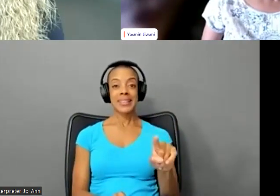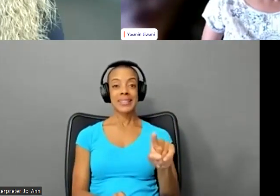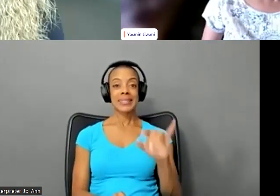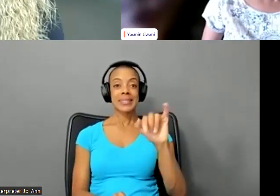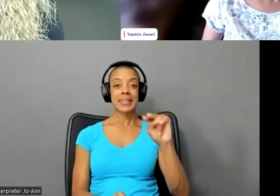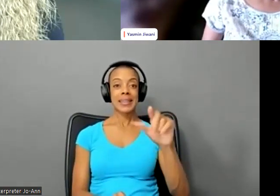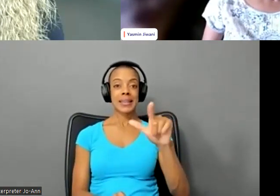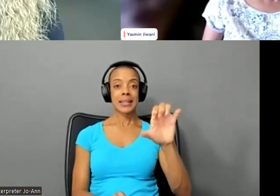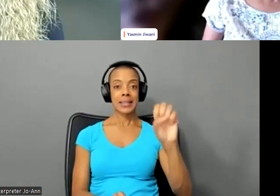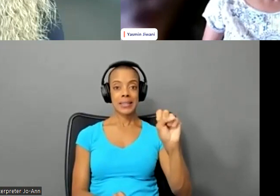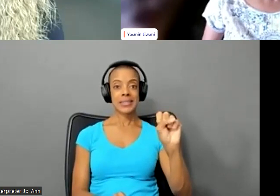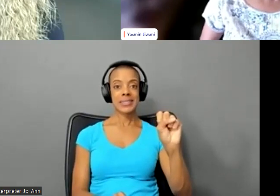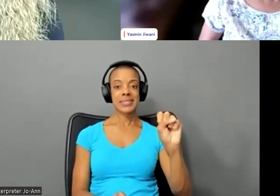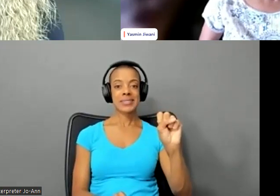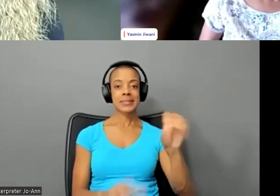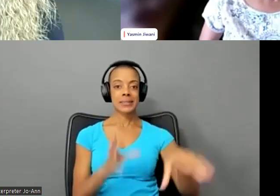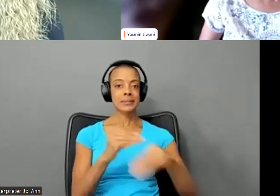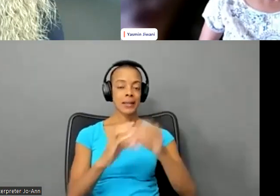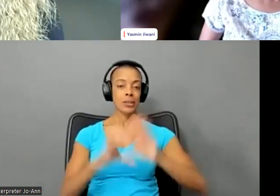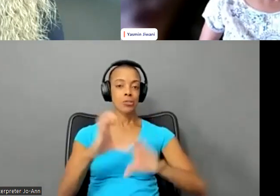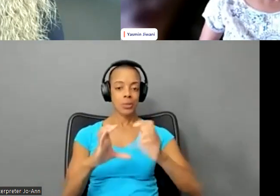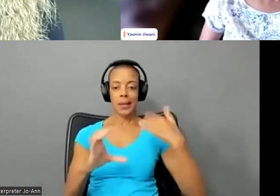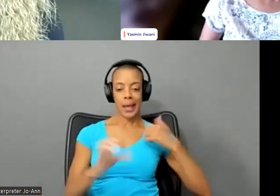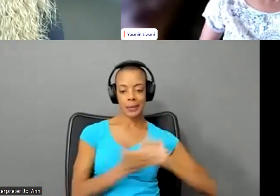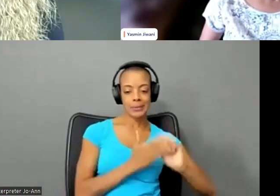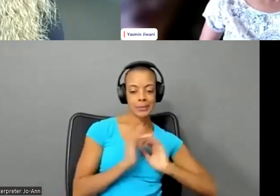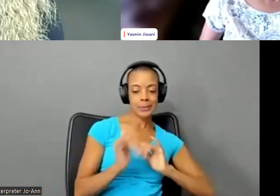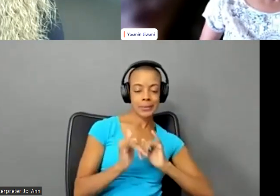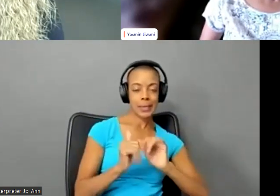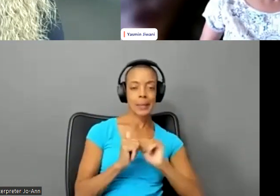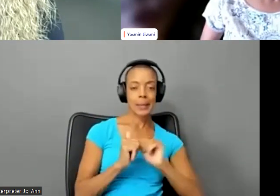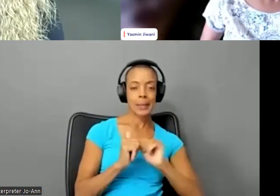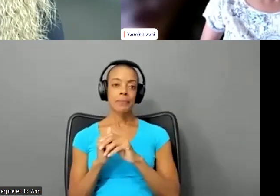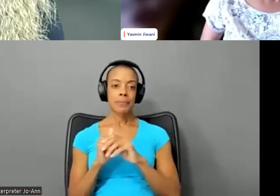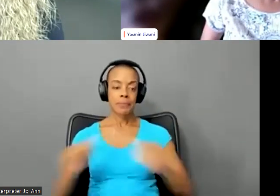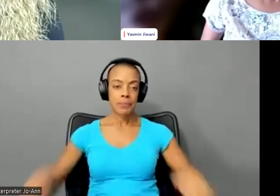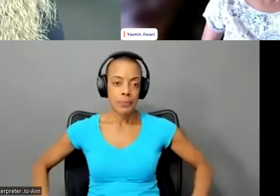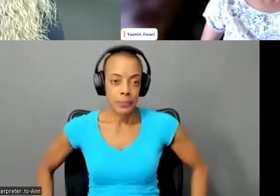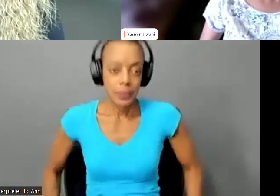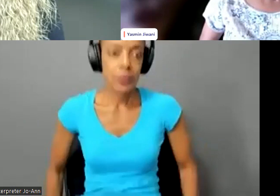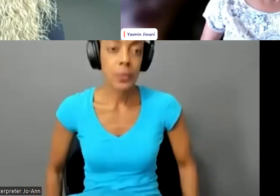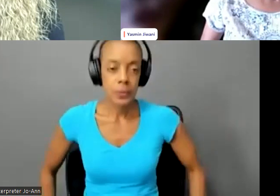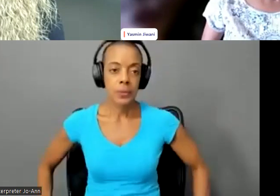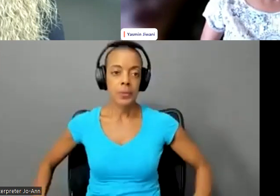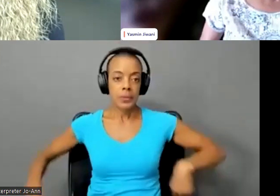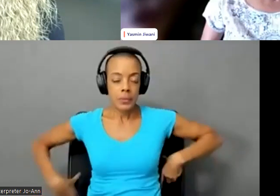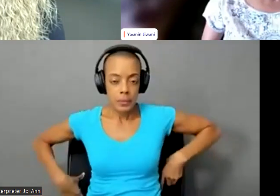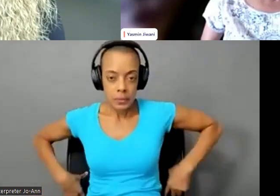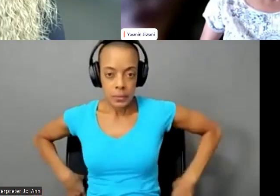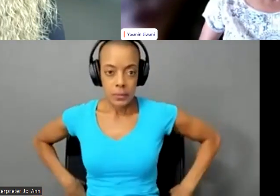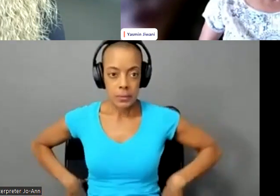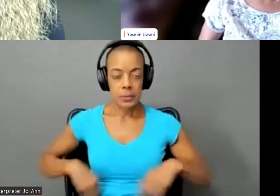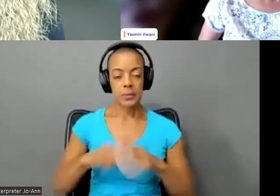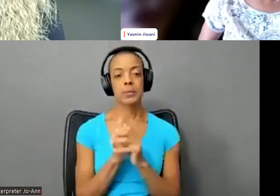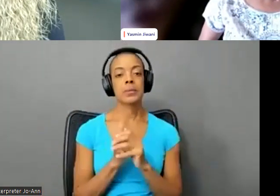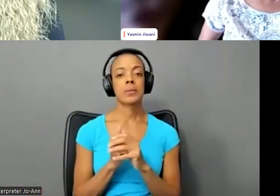and I had it in my notes anyway to emphasize just in terms of the reframing that we've talked about being so